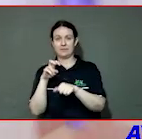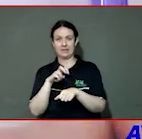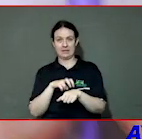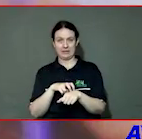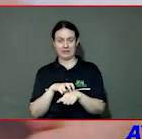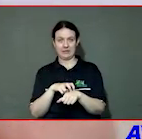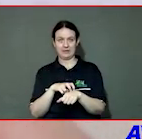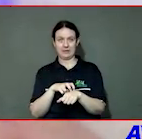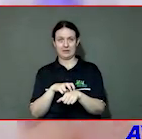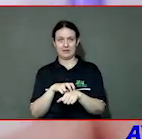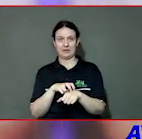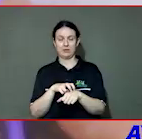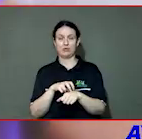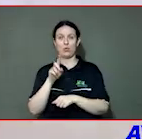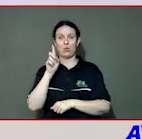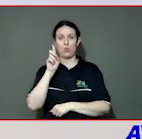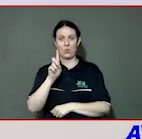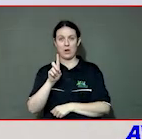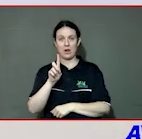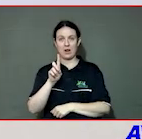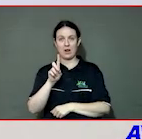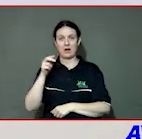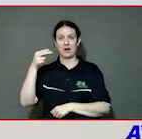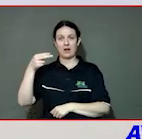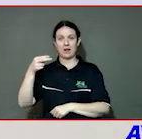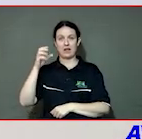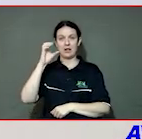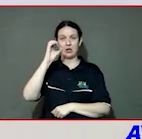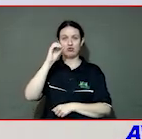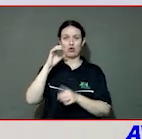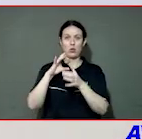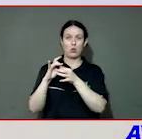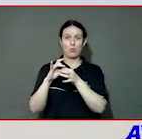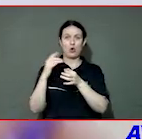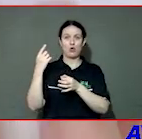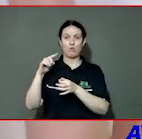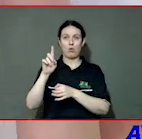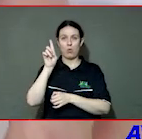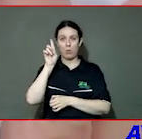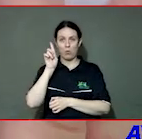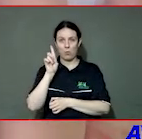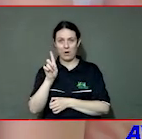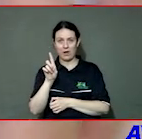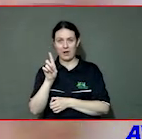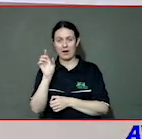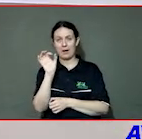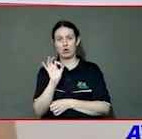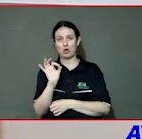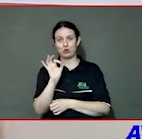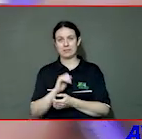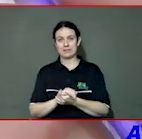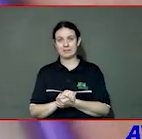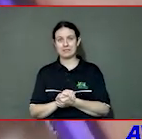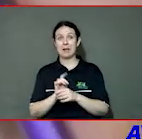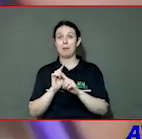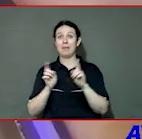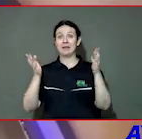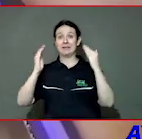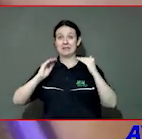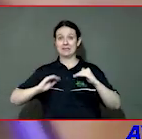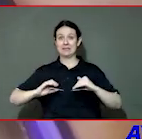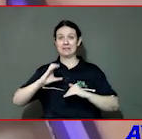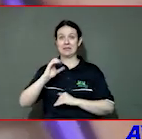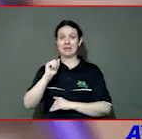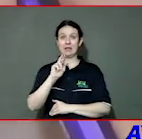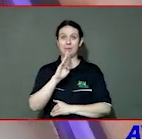place for one hydrogen bond per molecule. But if you look at your carboxylic